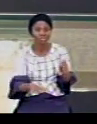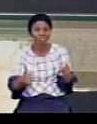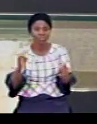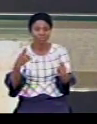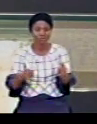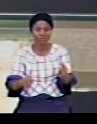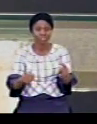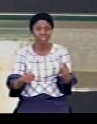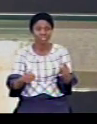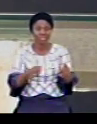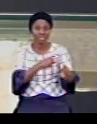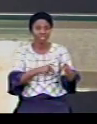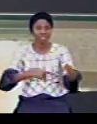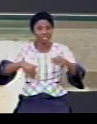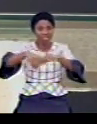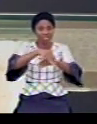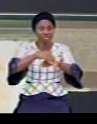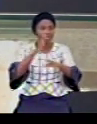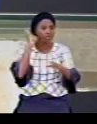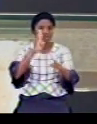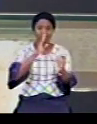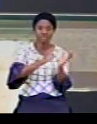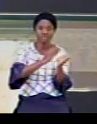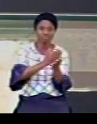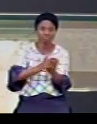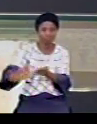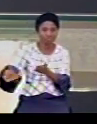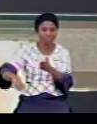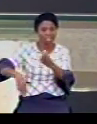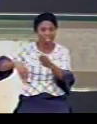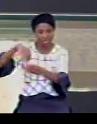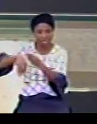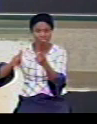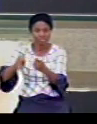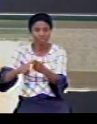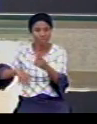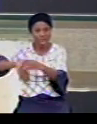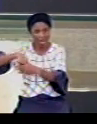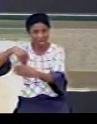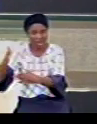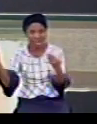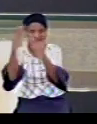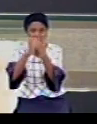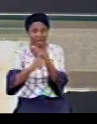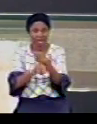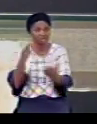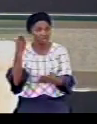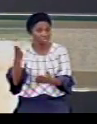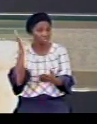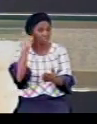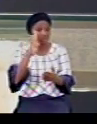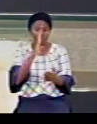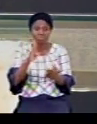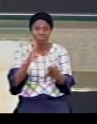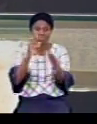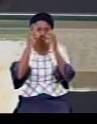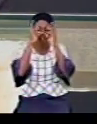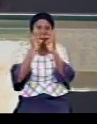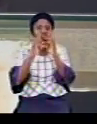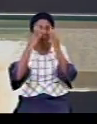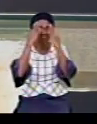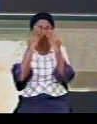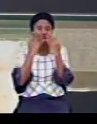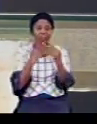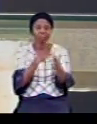out into outer darkness. There shall be weeping and gnashing of teeth.